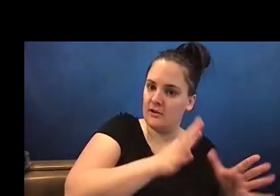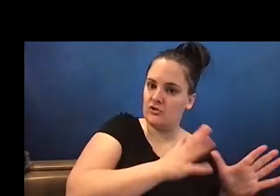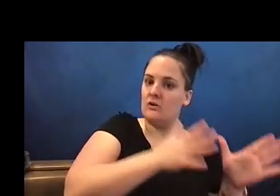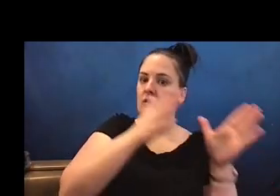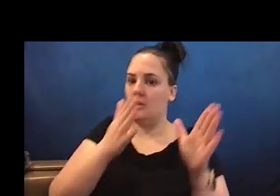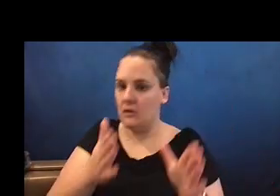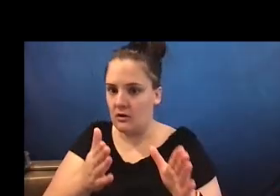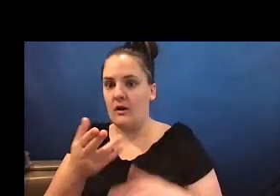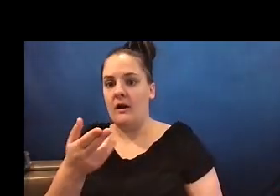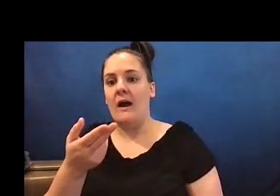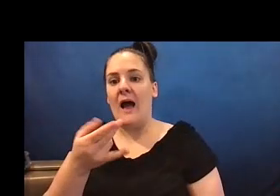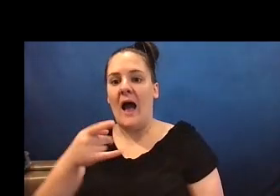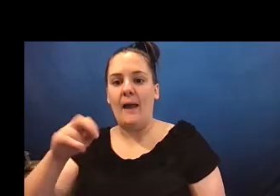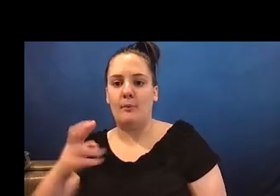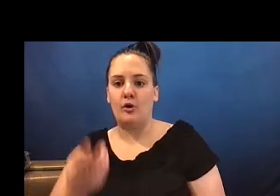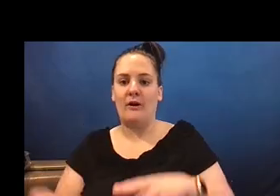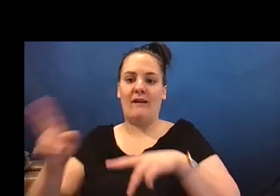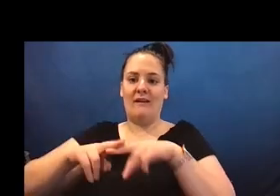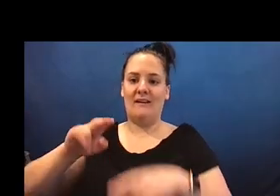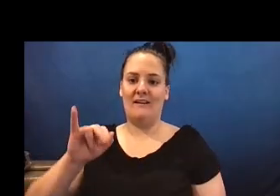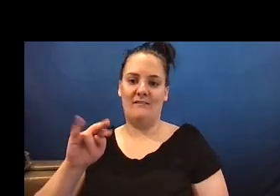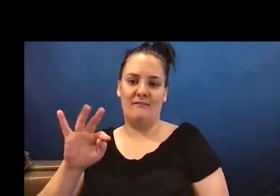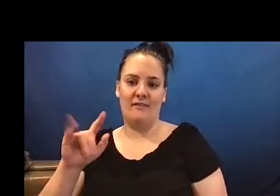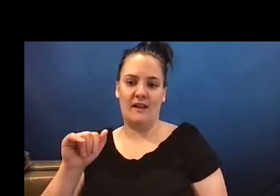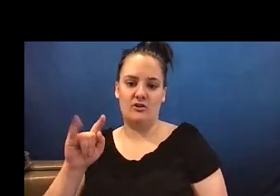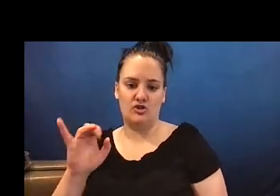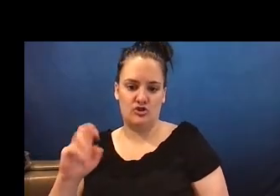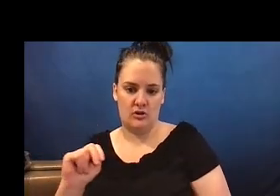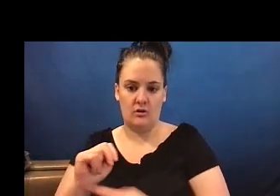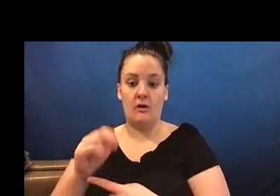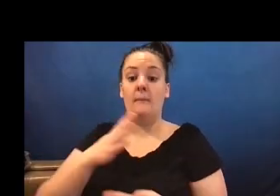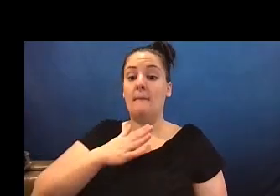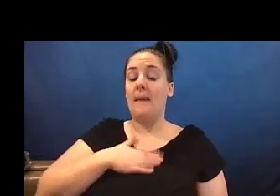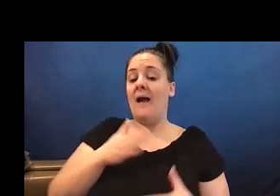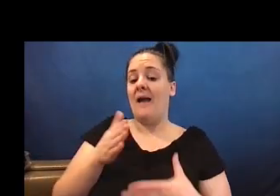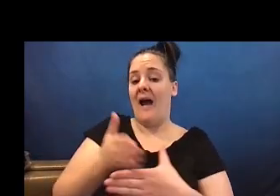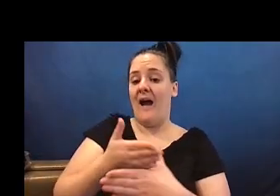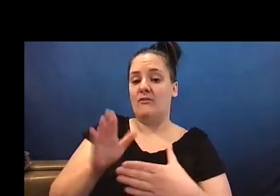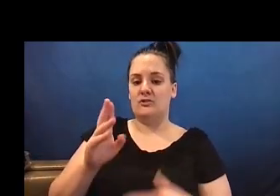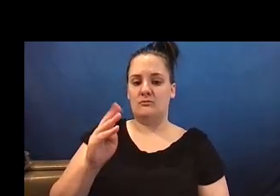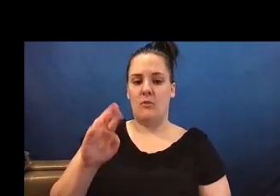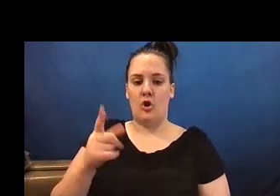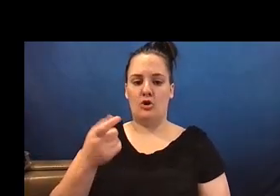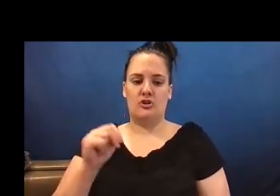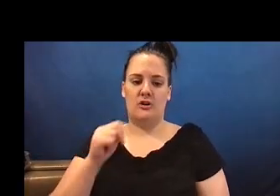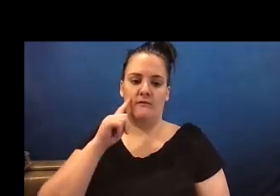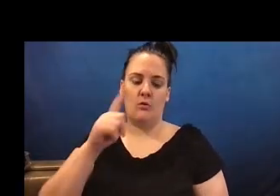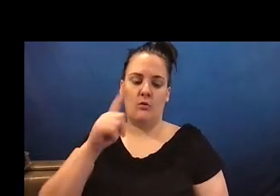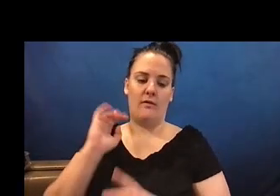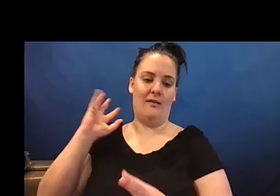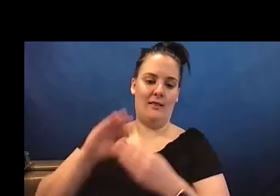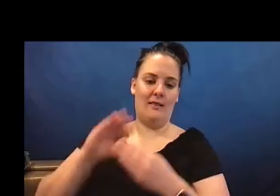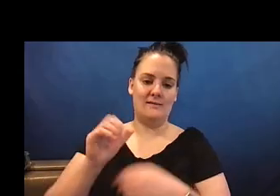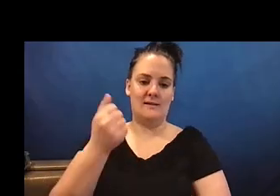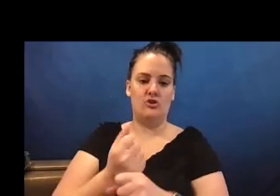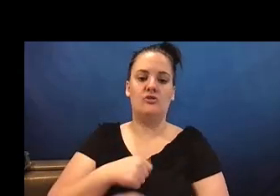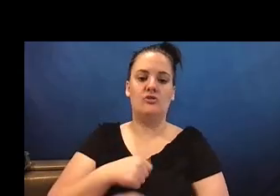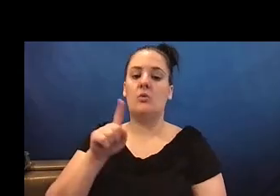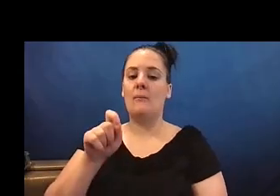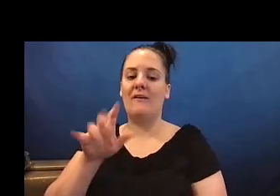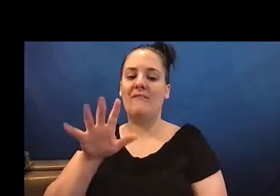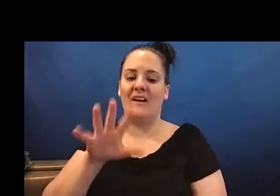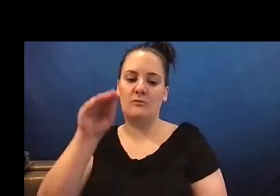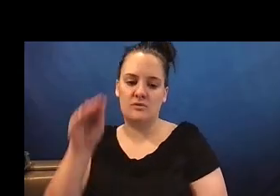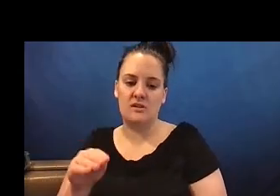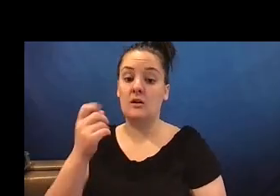hyperinflation, my average margin over the last 10 years is 1.5%. $6 million a year is my margin. You can call it